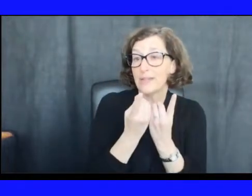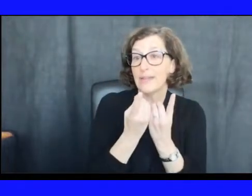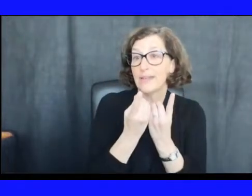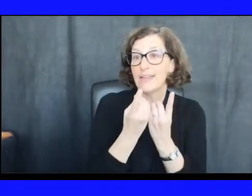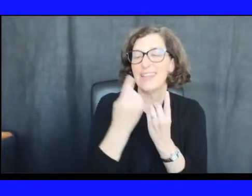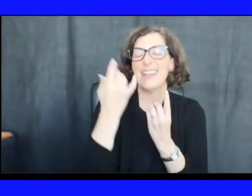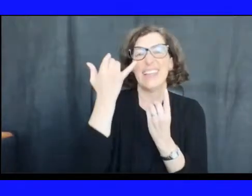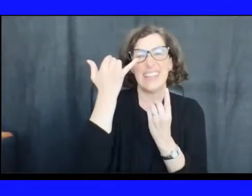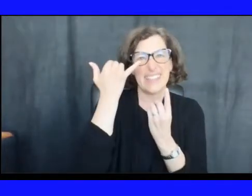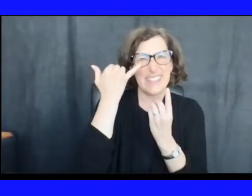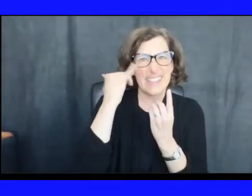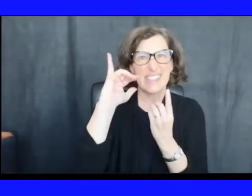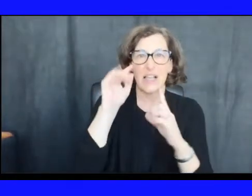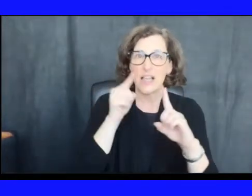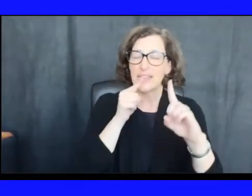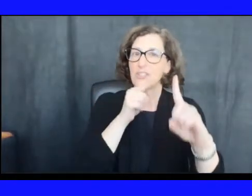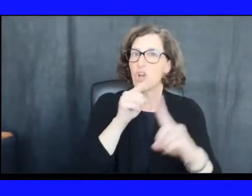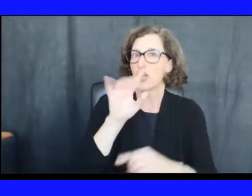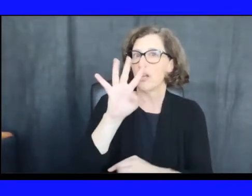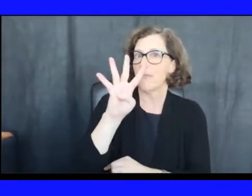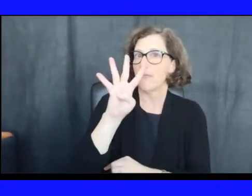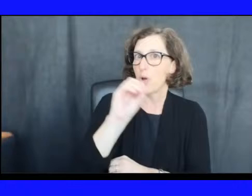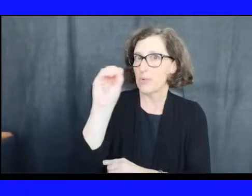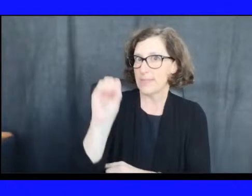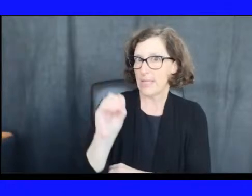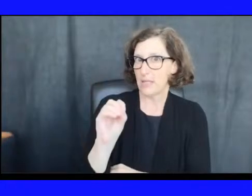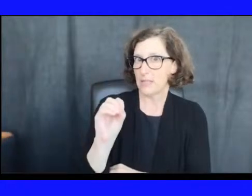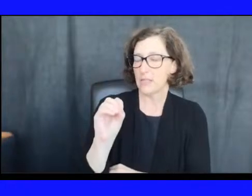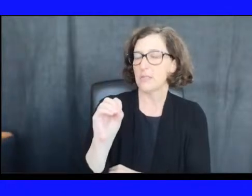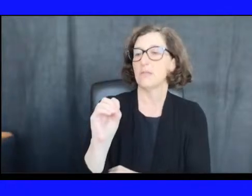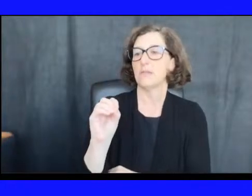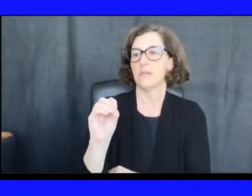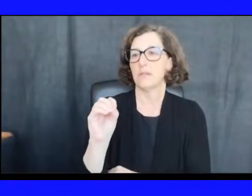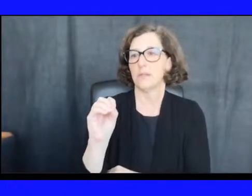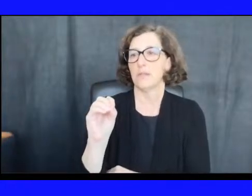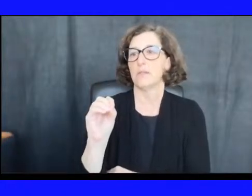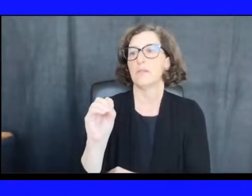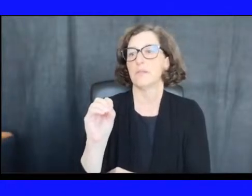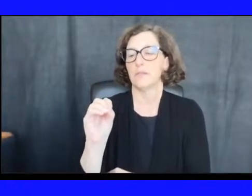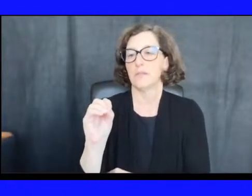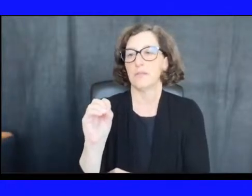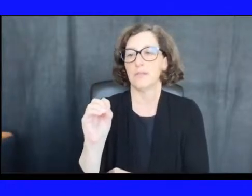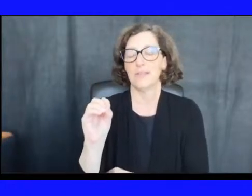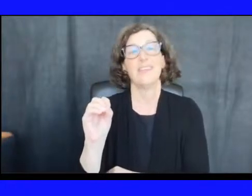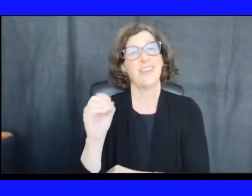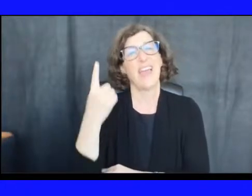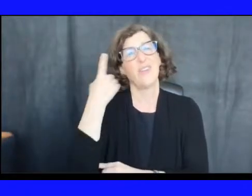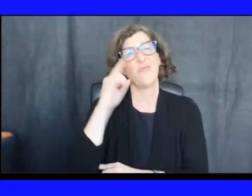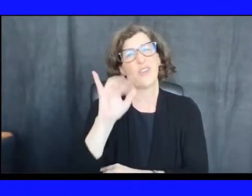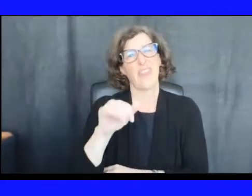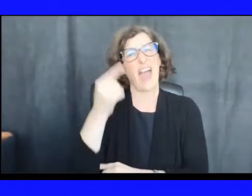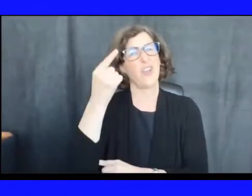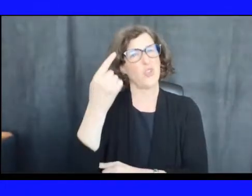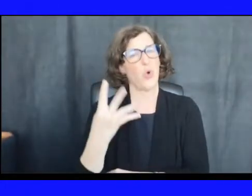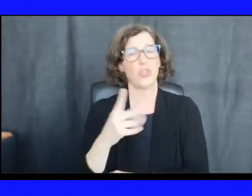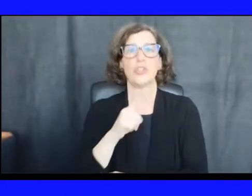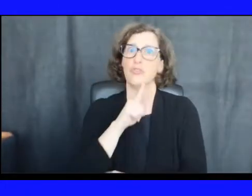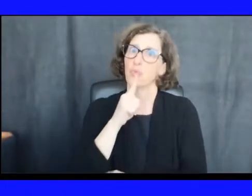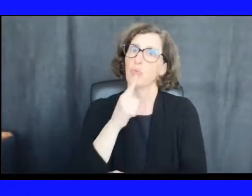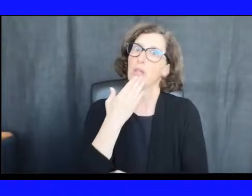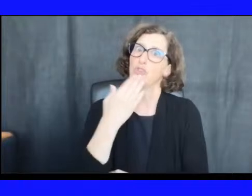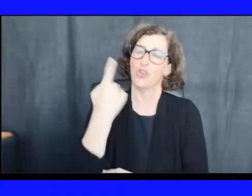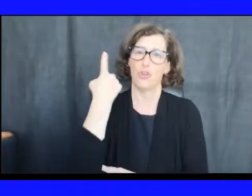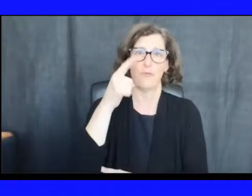in the ED has returned to closer to normal. I think during this wave we'll also see this bump